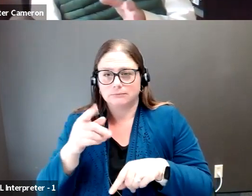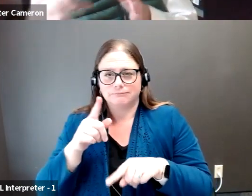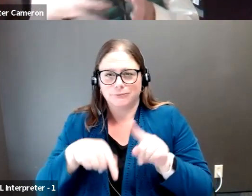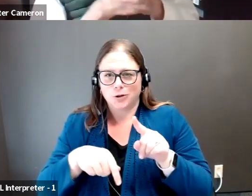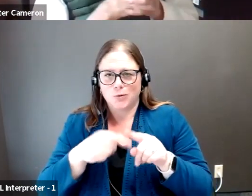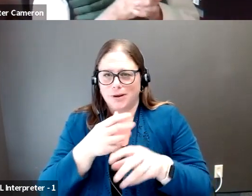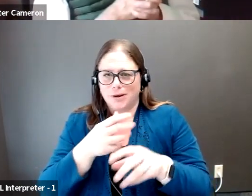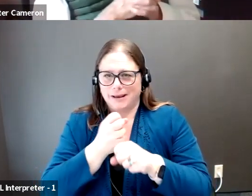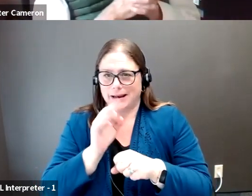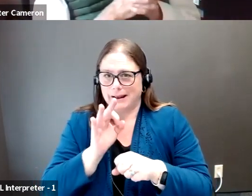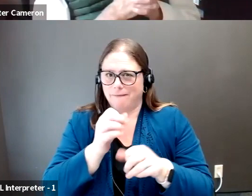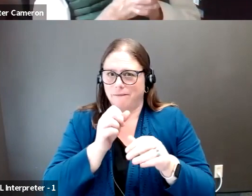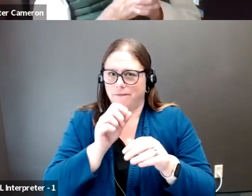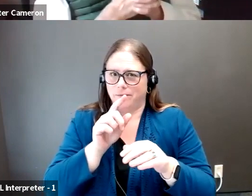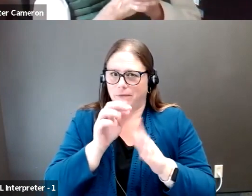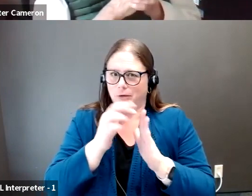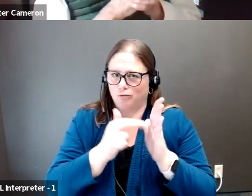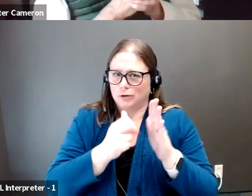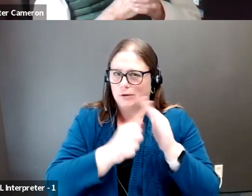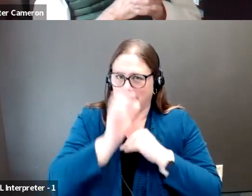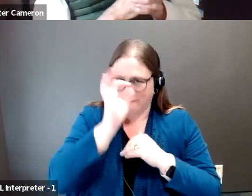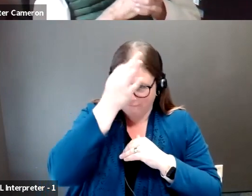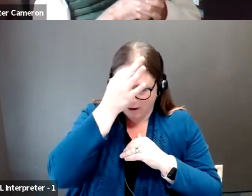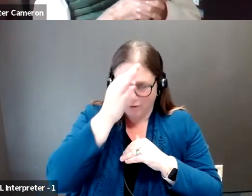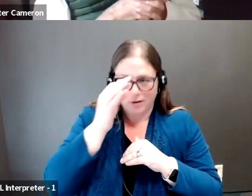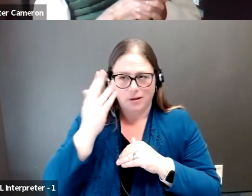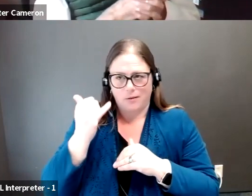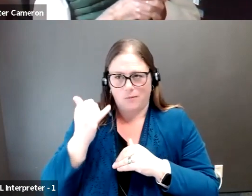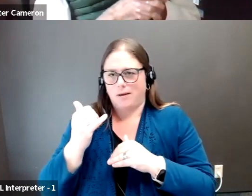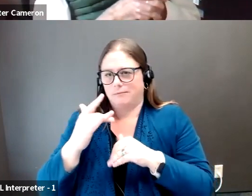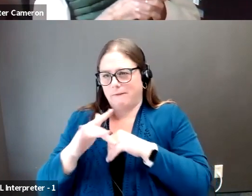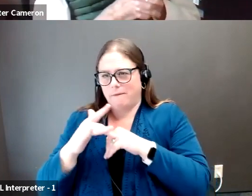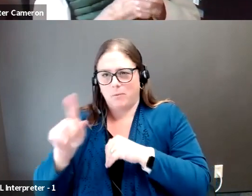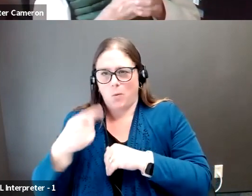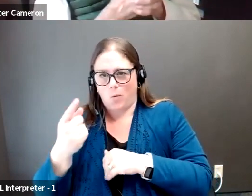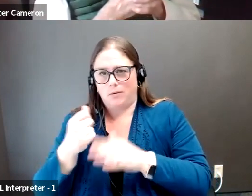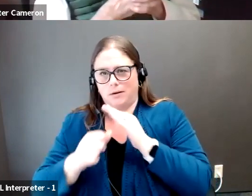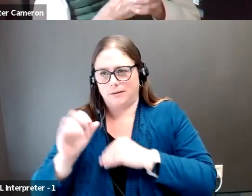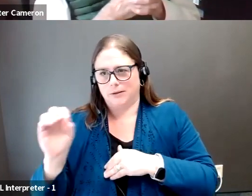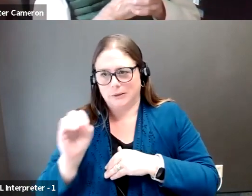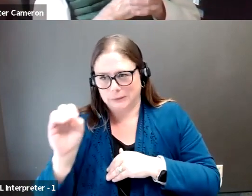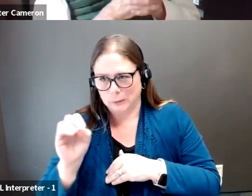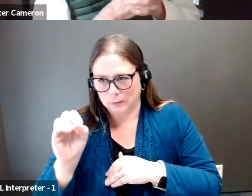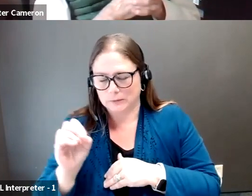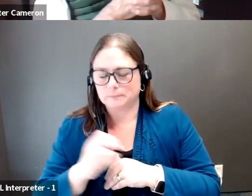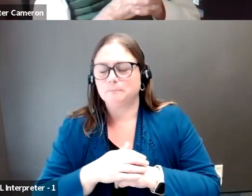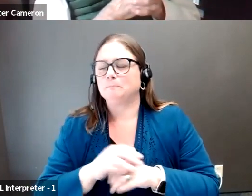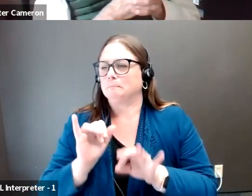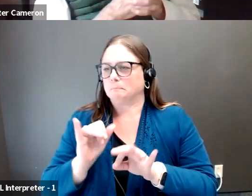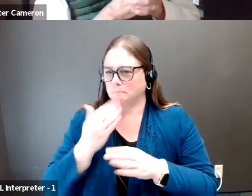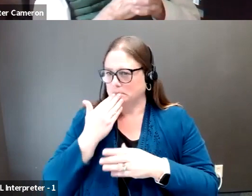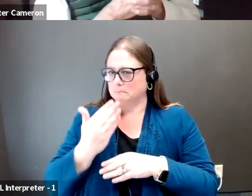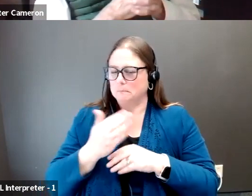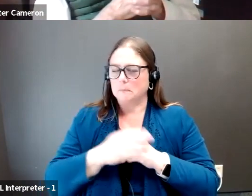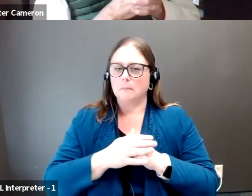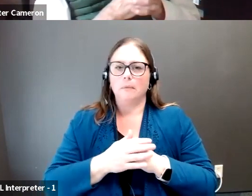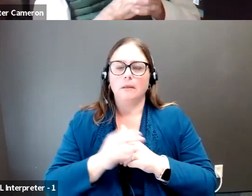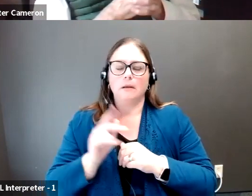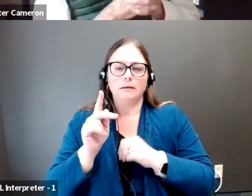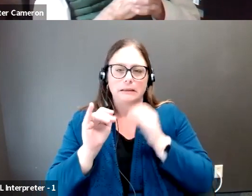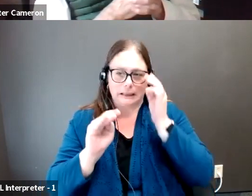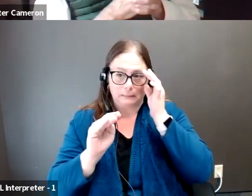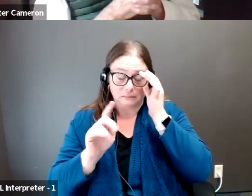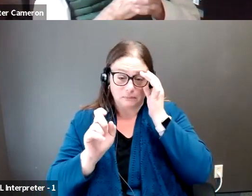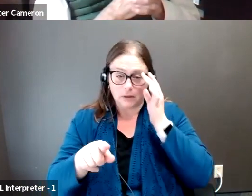available. Gotcha, awesome. And then we have Jim. Jim says, firstly, very interesting. He can see